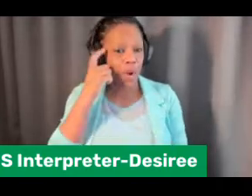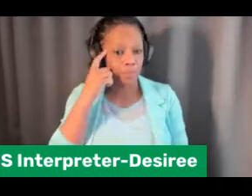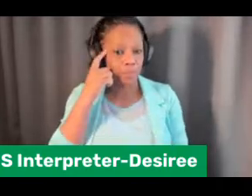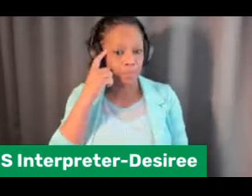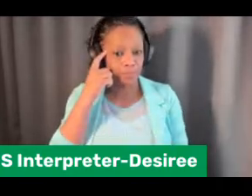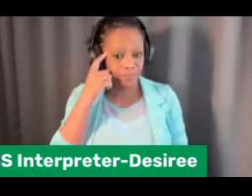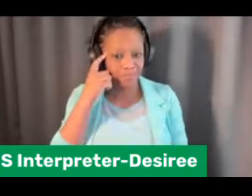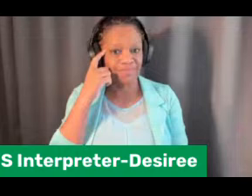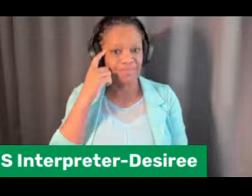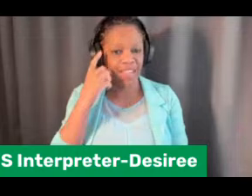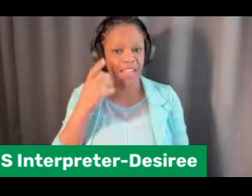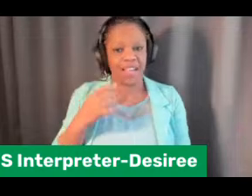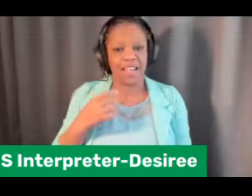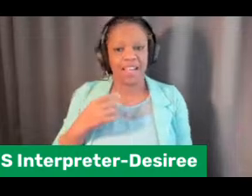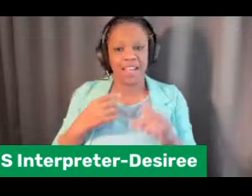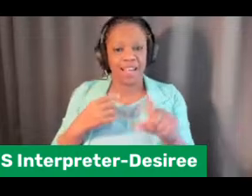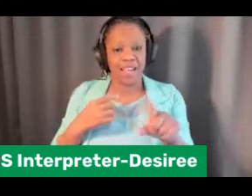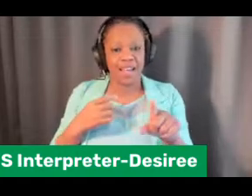they're not the same picture here.